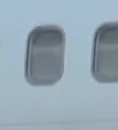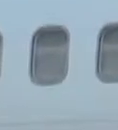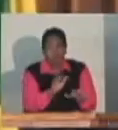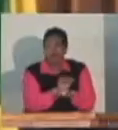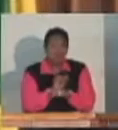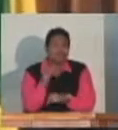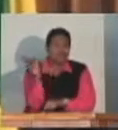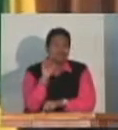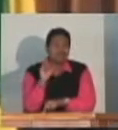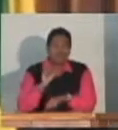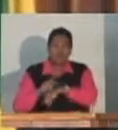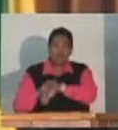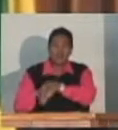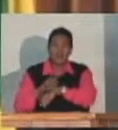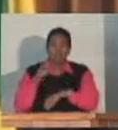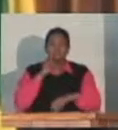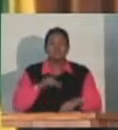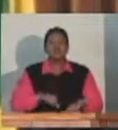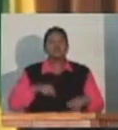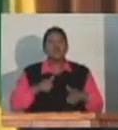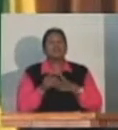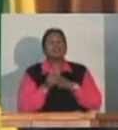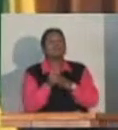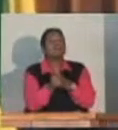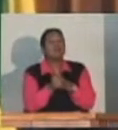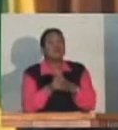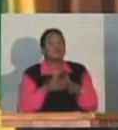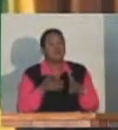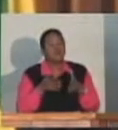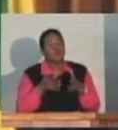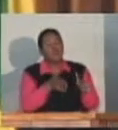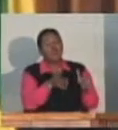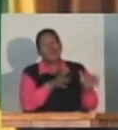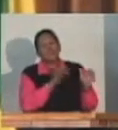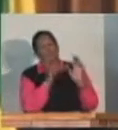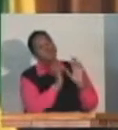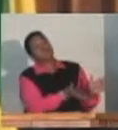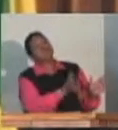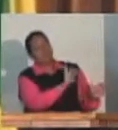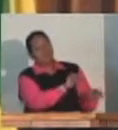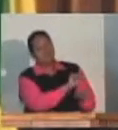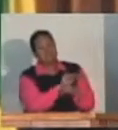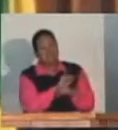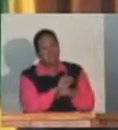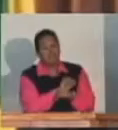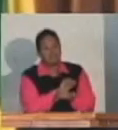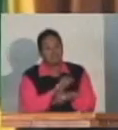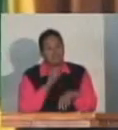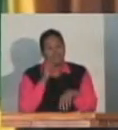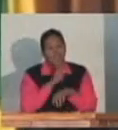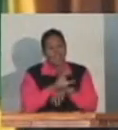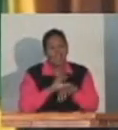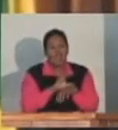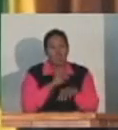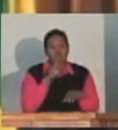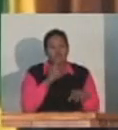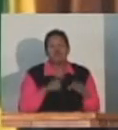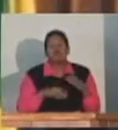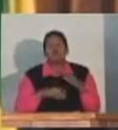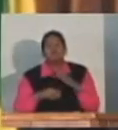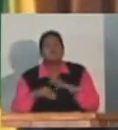region. During his visit to Jamaica, Mr. Cameron pledged his support for the region's healthcare